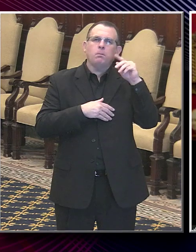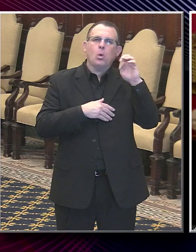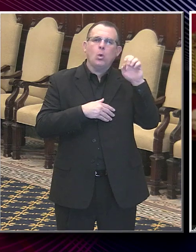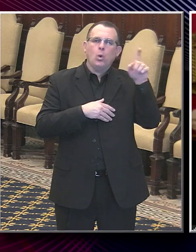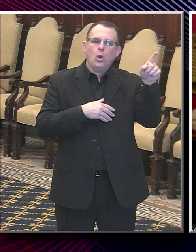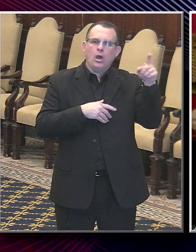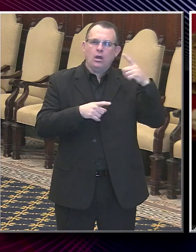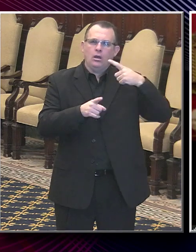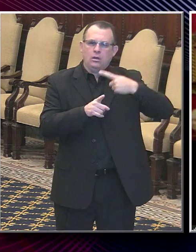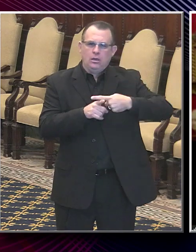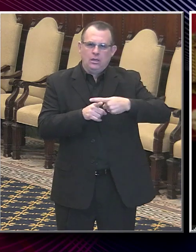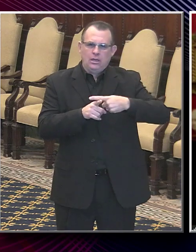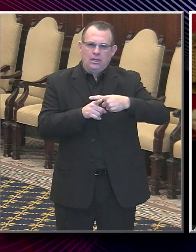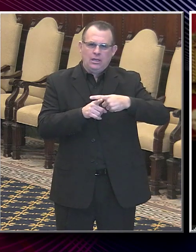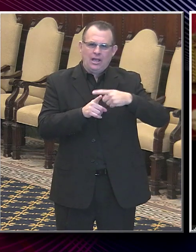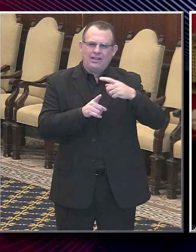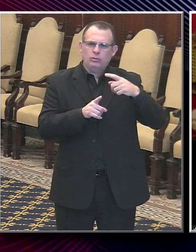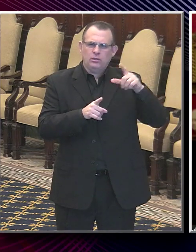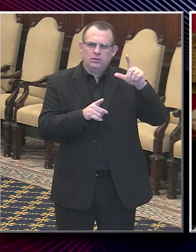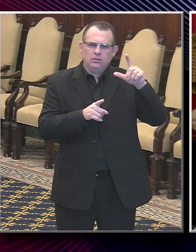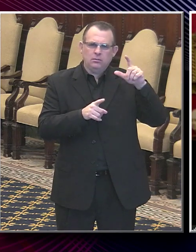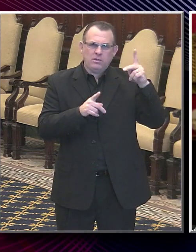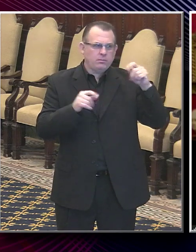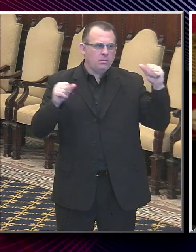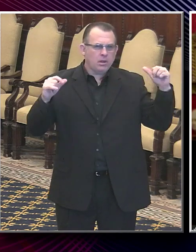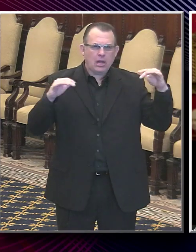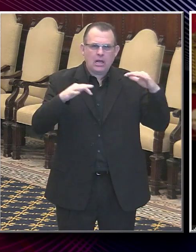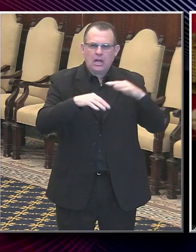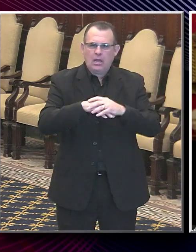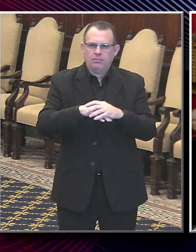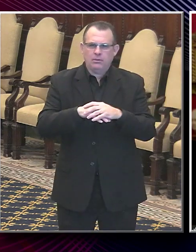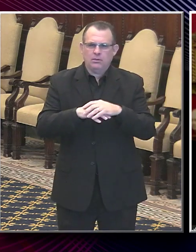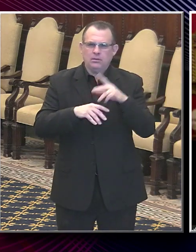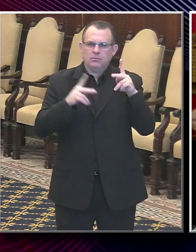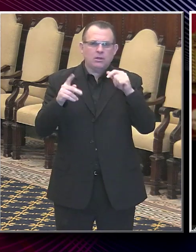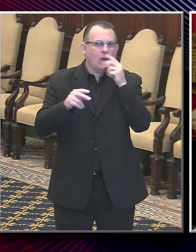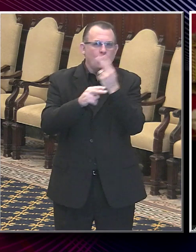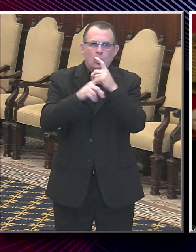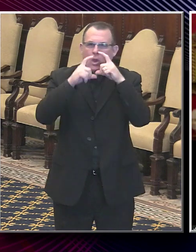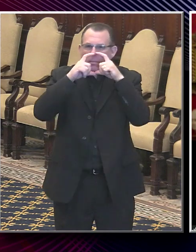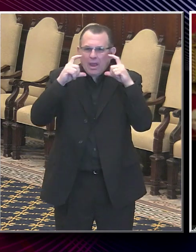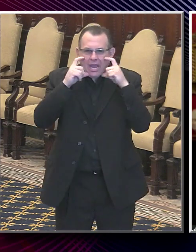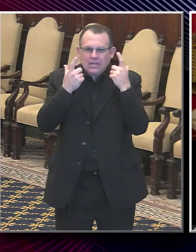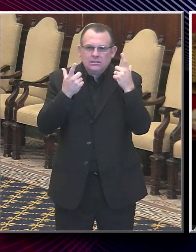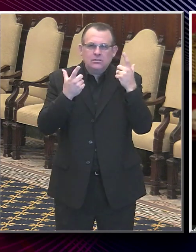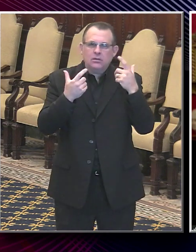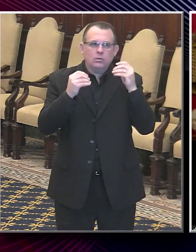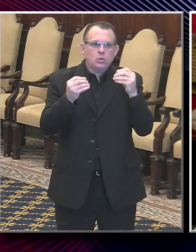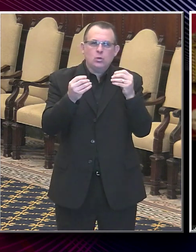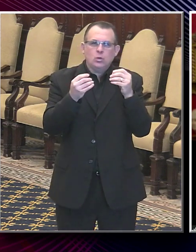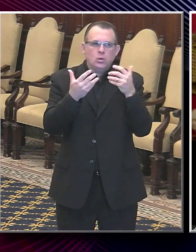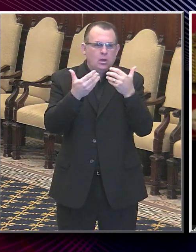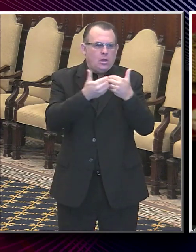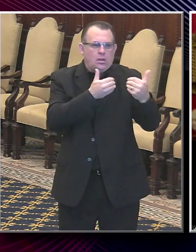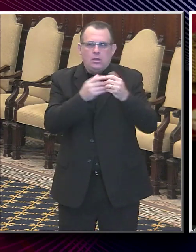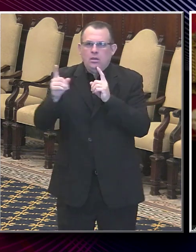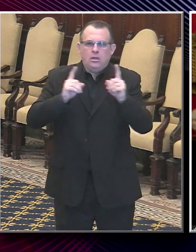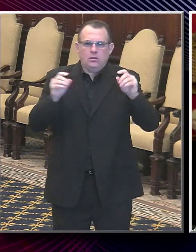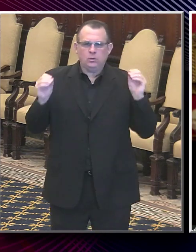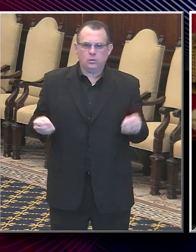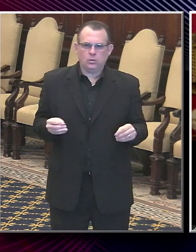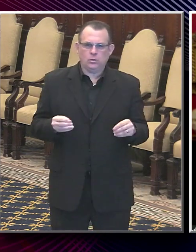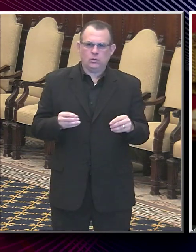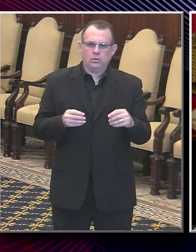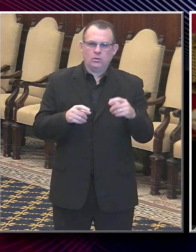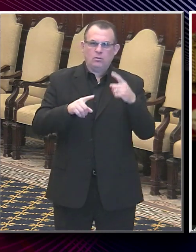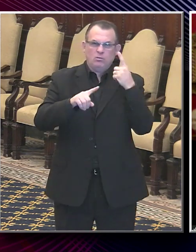event, in the midst of a pandemic, showed that the people were not wearing their masks, were not keeping social distances. And as temperatures go up and young